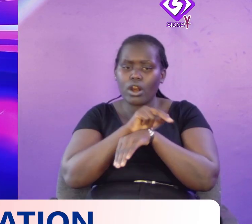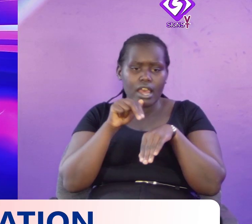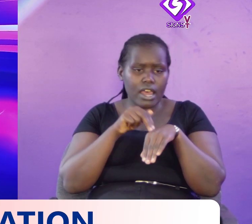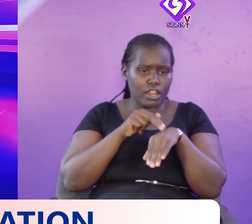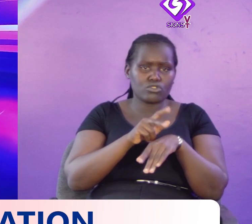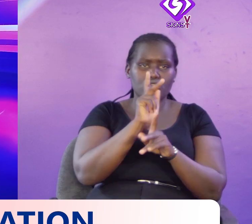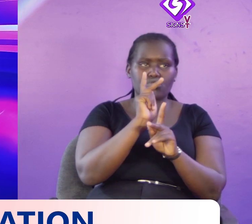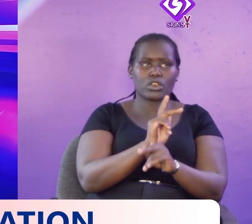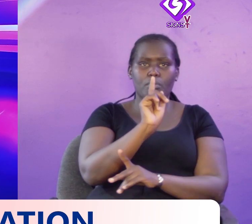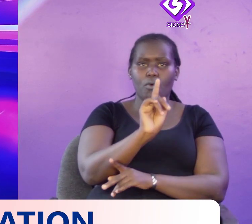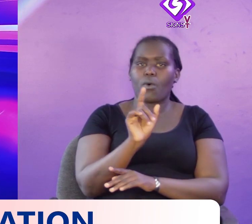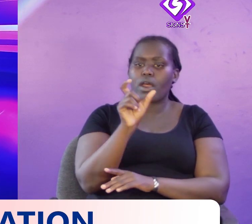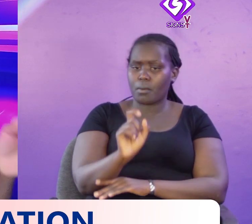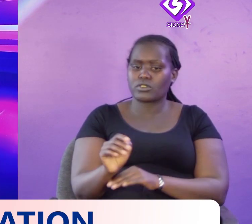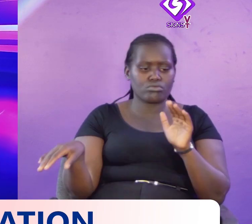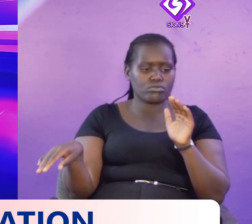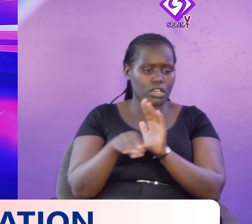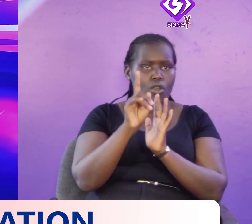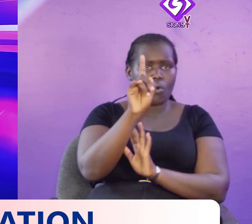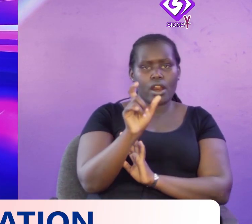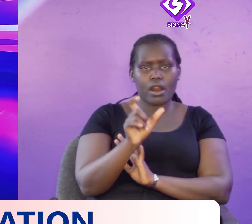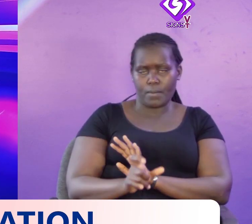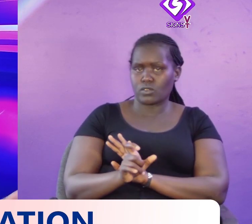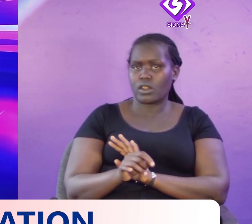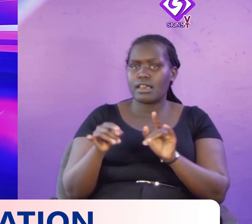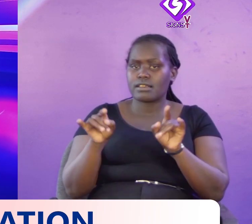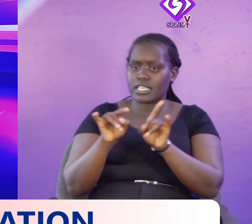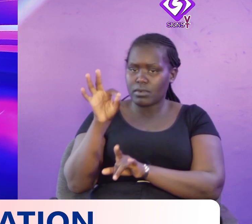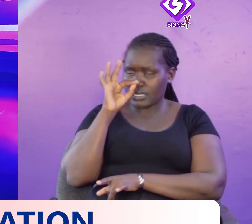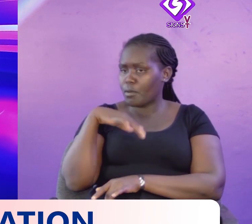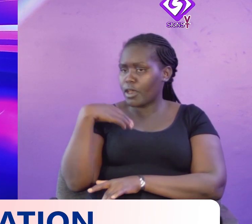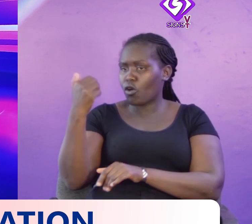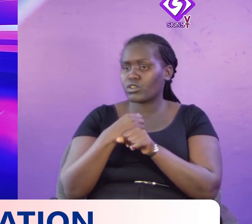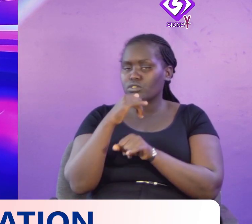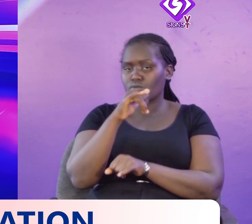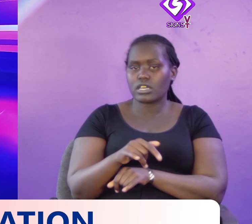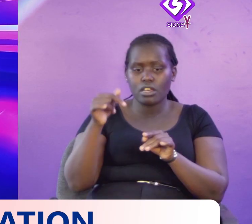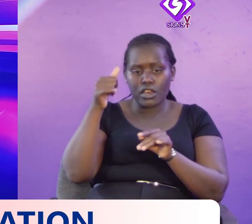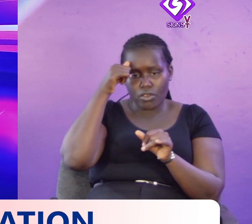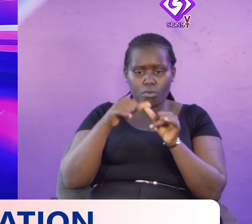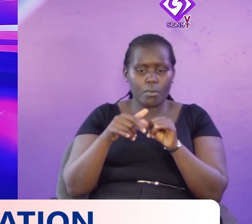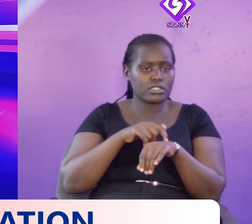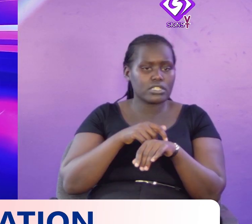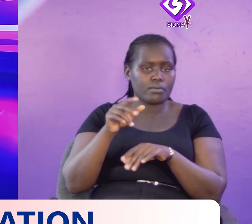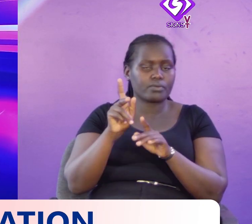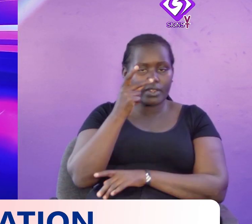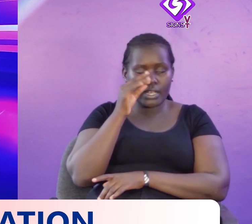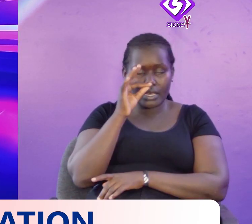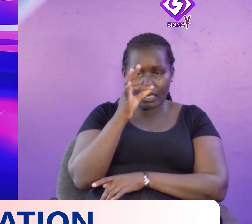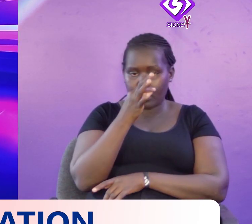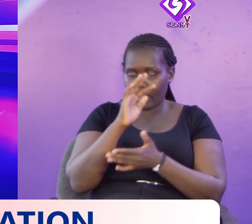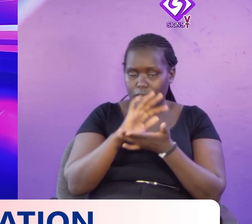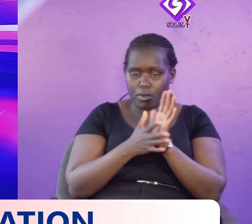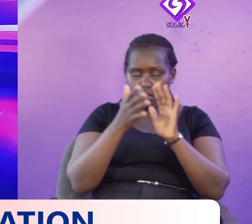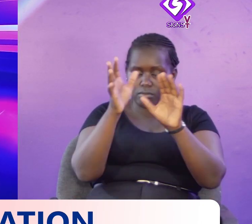person. Do away with that person. Mr. Kibaki used to do so. And let me tell you, do you remember that even when Mr. Kibaki, the President Kibaki became president